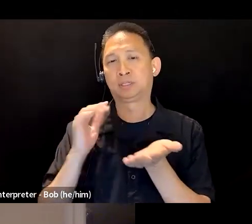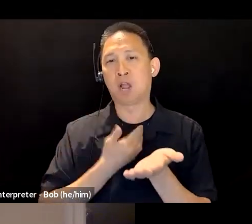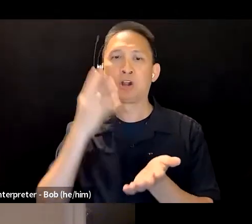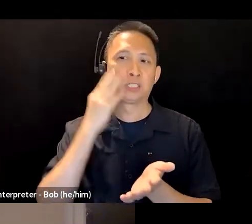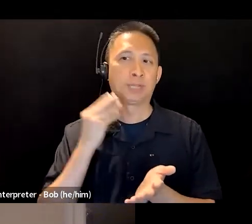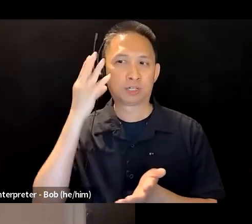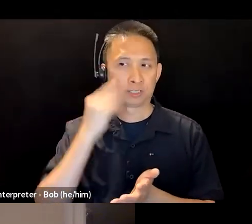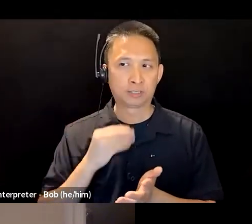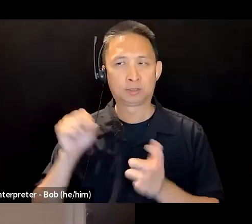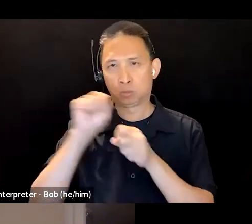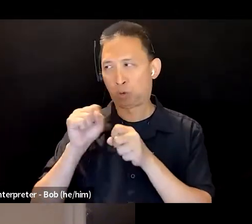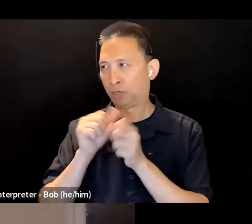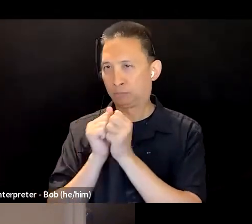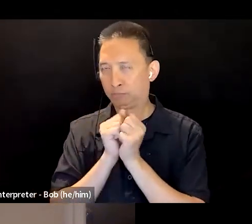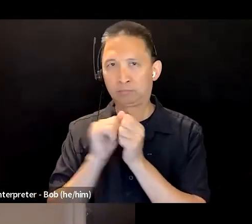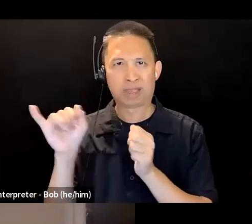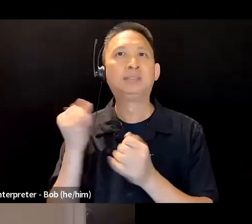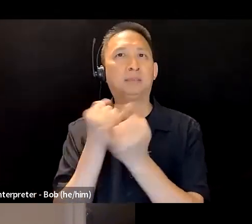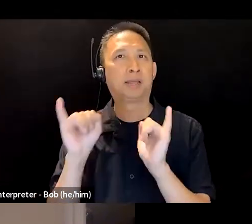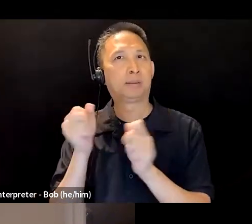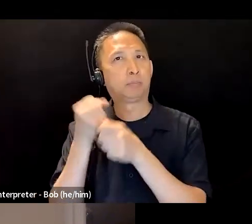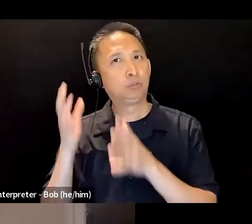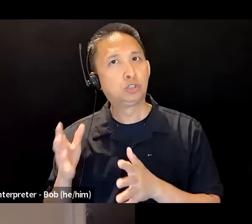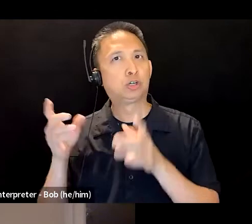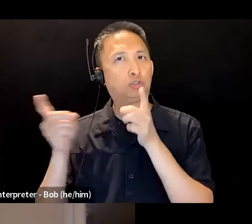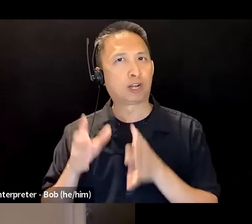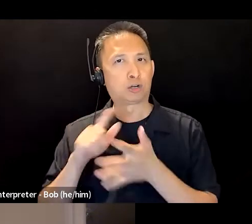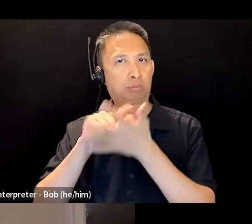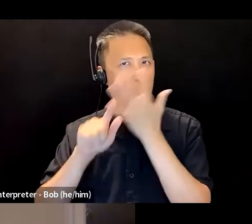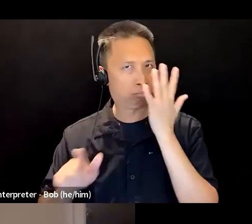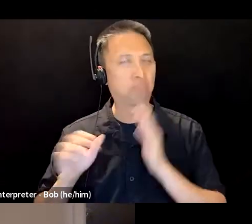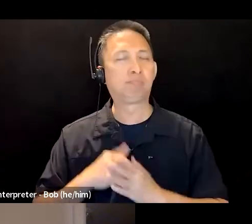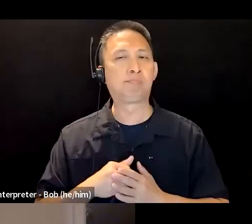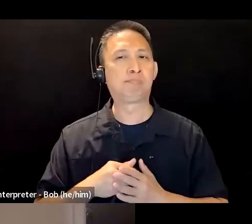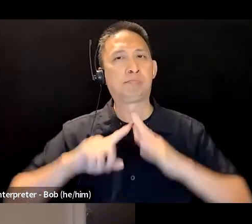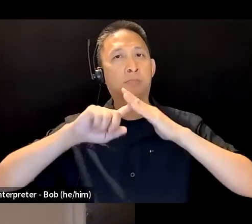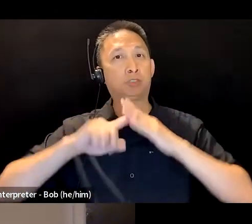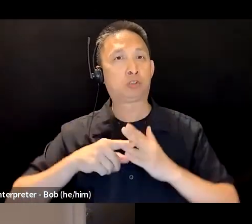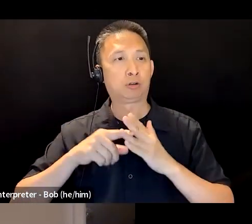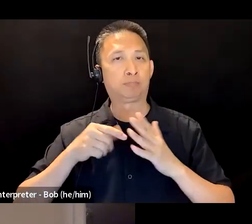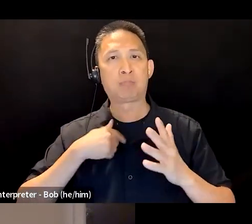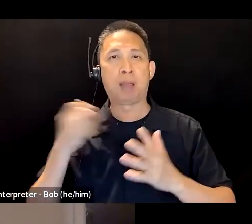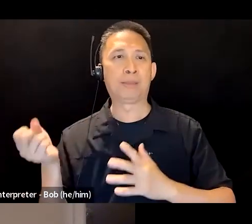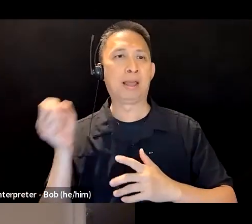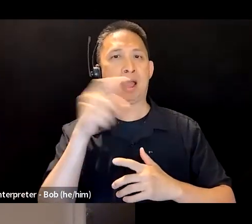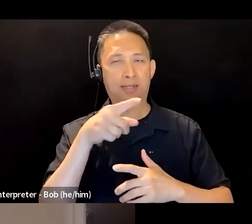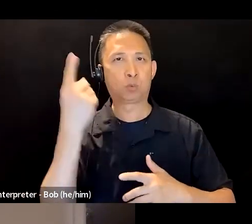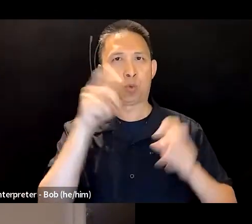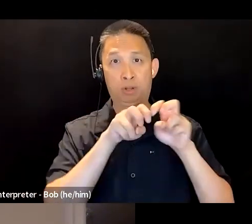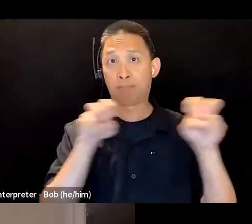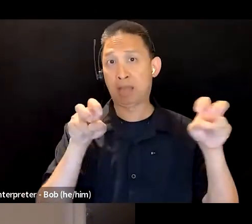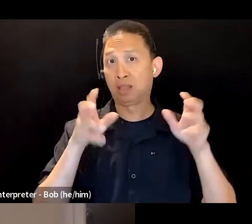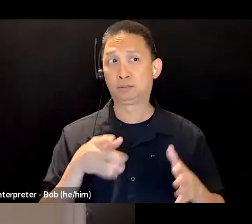public media as independent producers and directors. So to start with, I'm going to throw it to one of our panelists